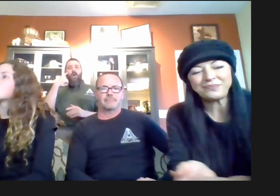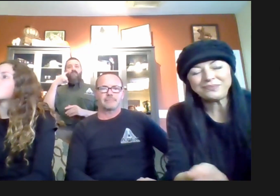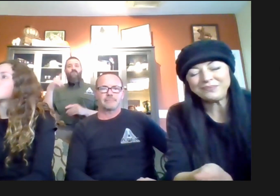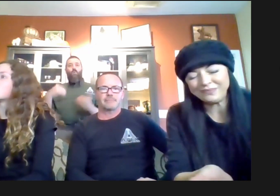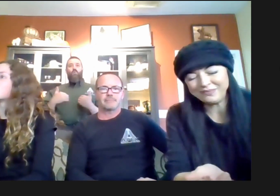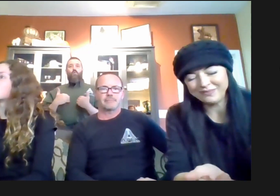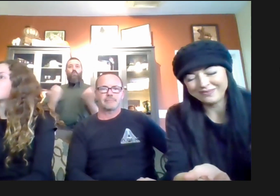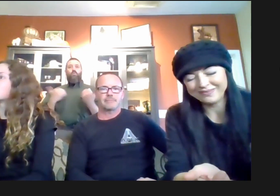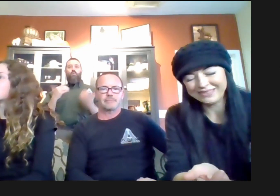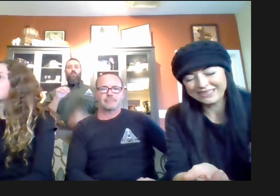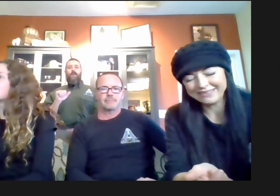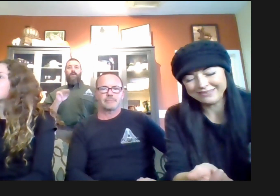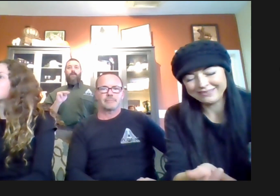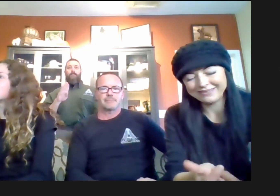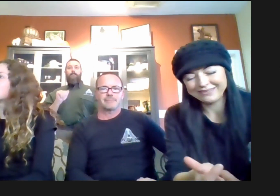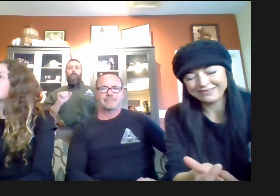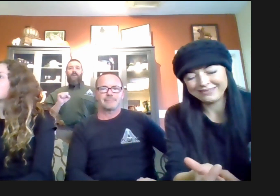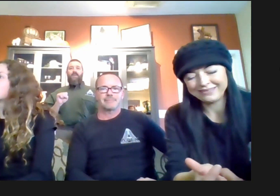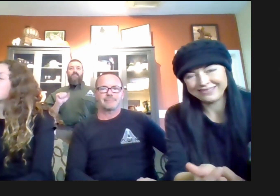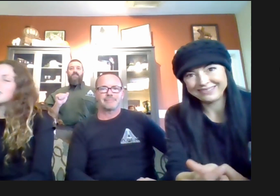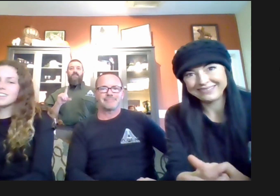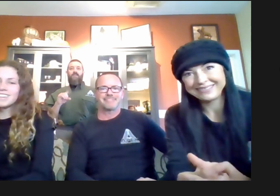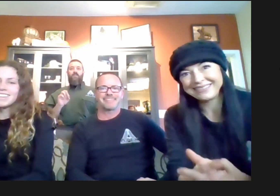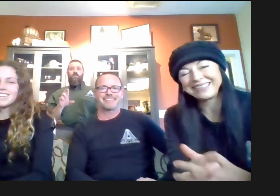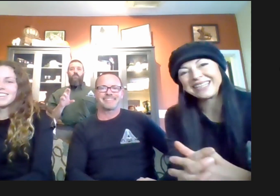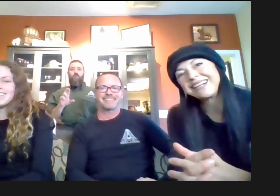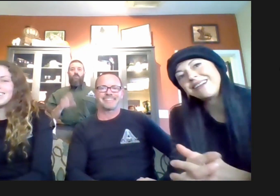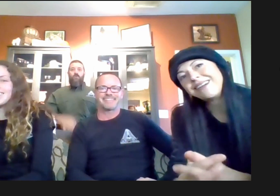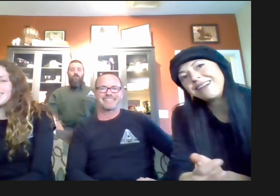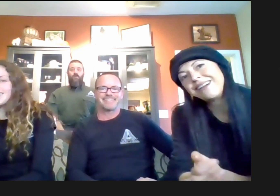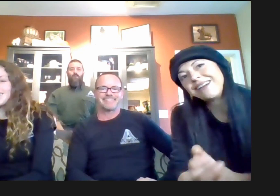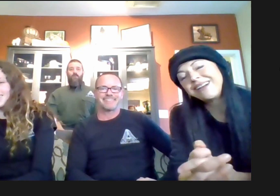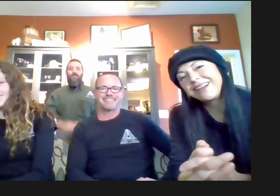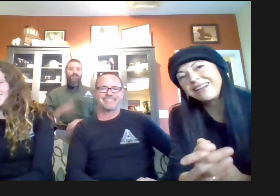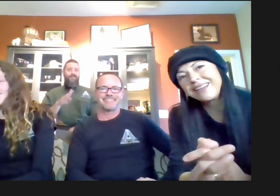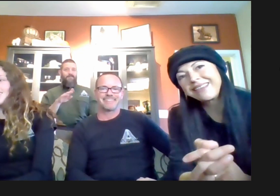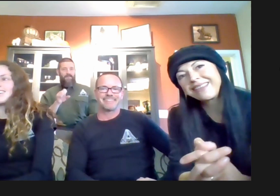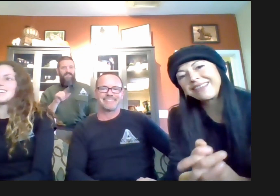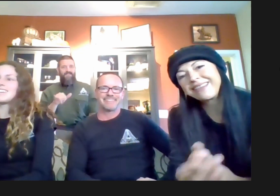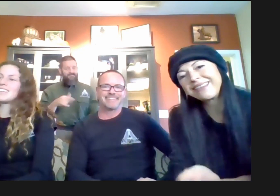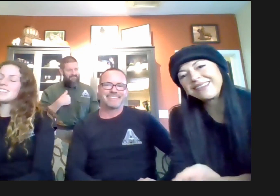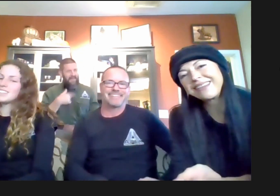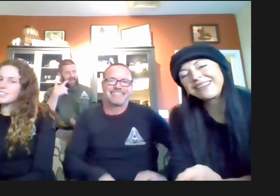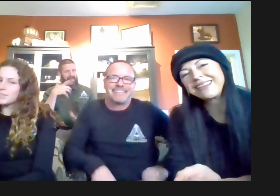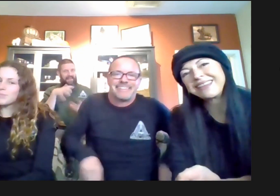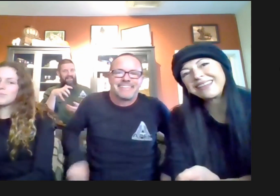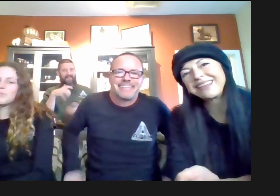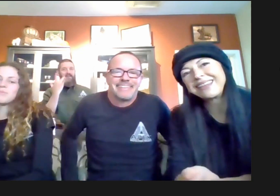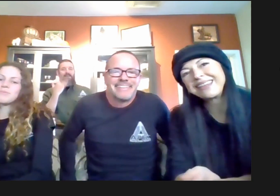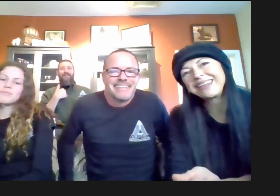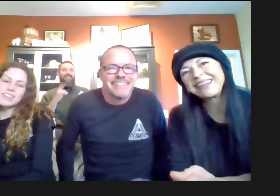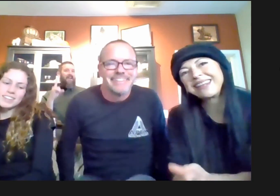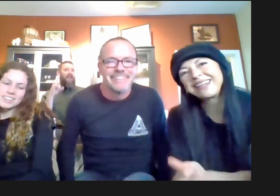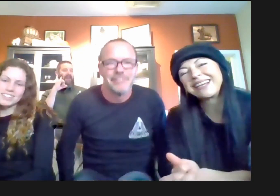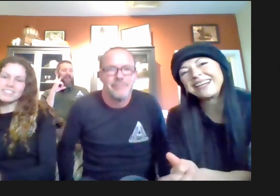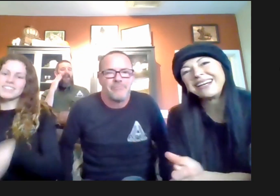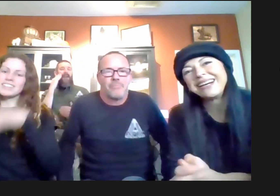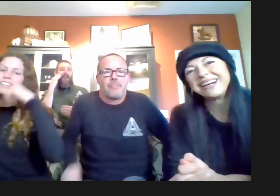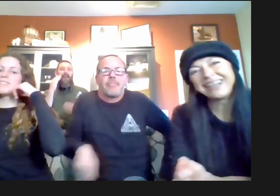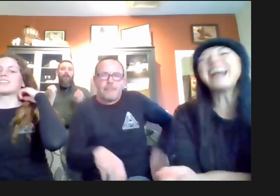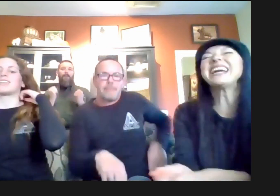question, just let us know. Absolutely. I was laughing about the nicknames because I can't think of a single person I know who doesn't have a cat or a dog